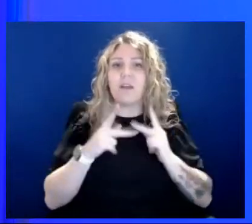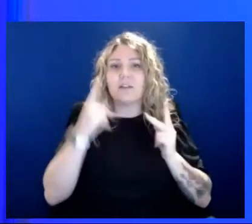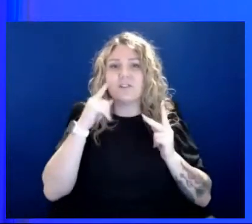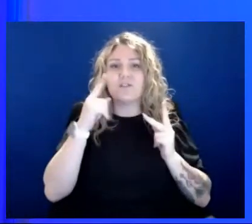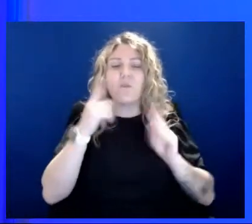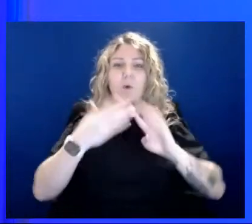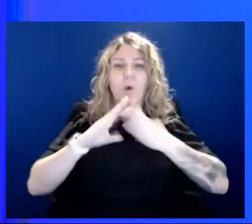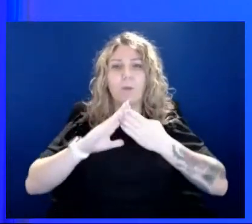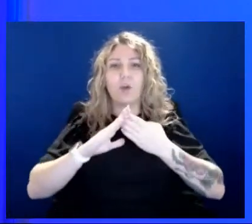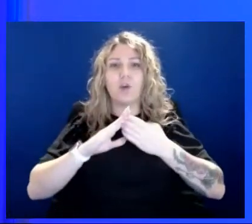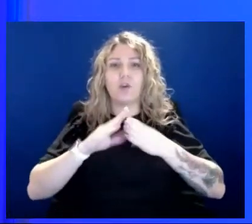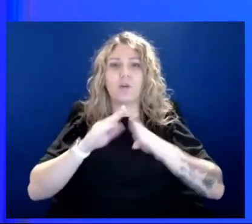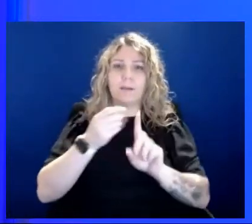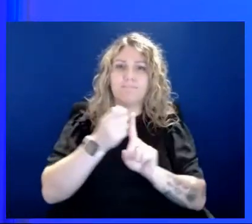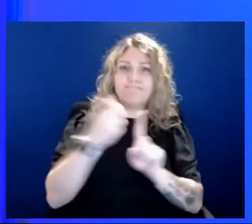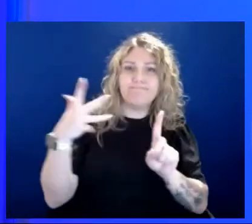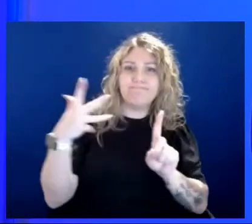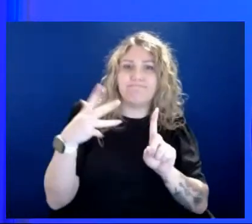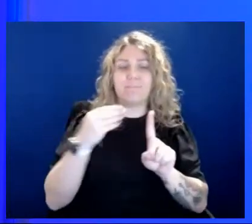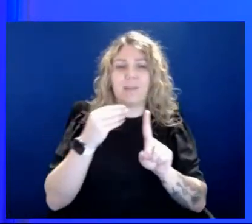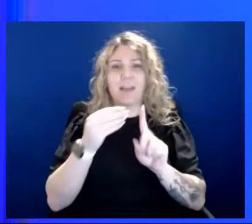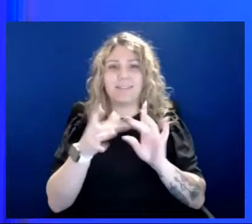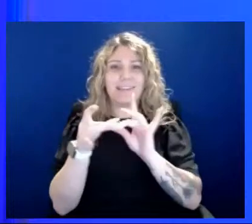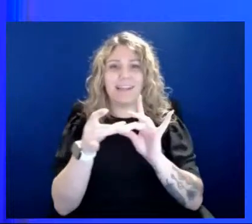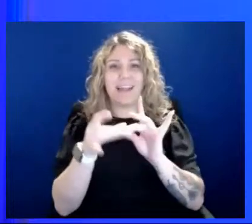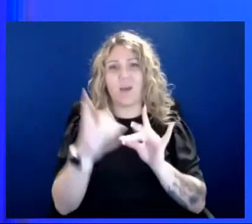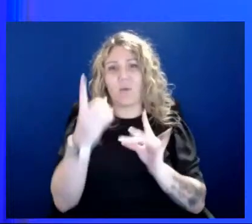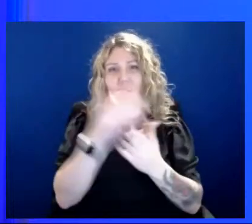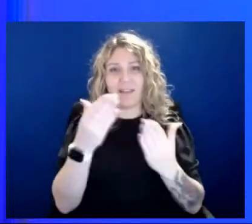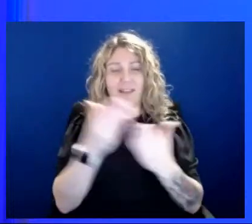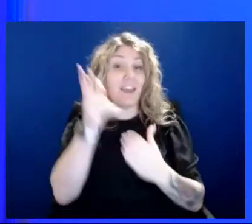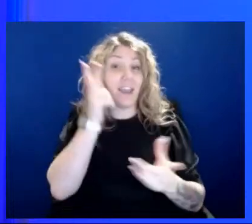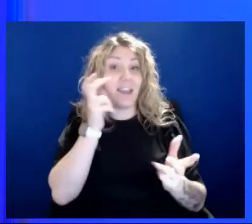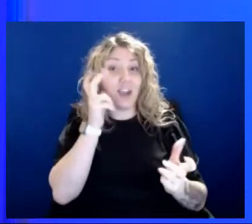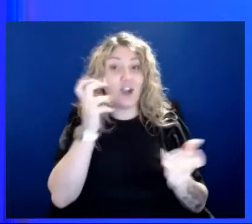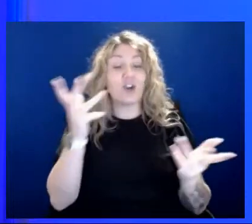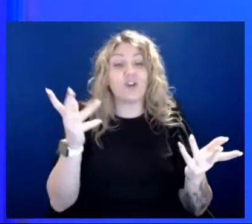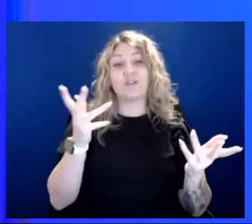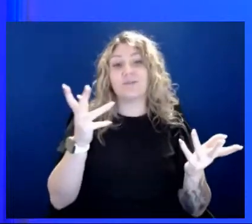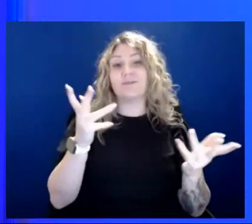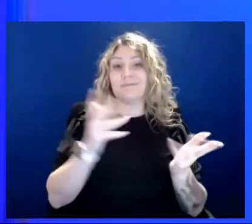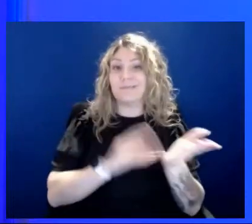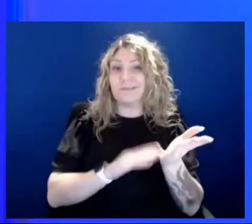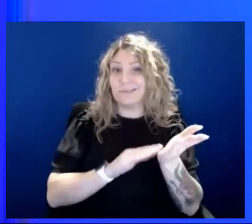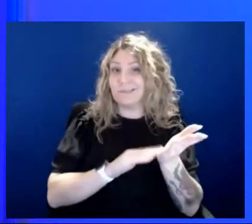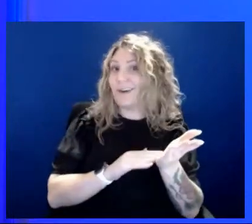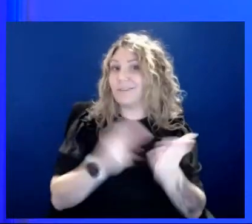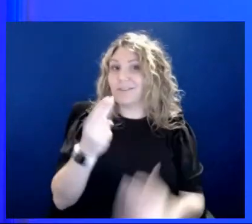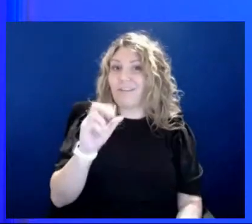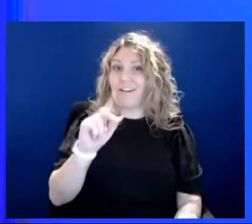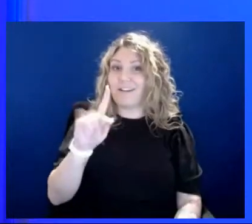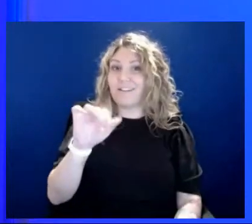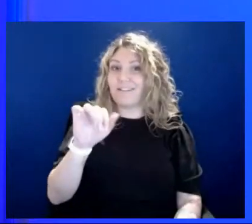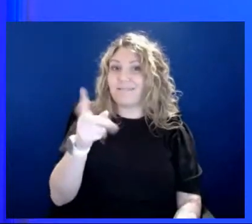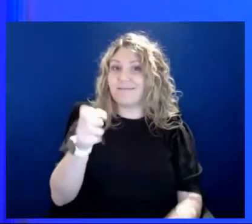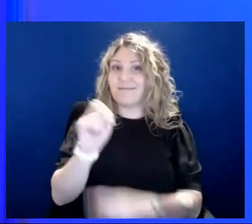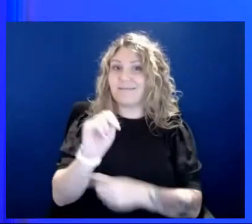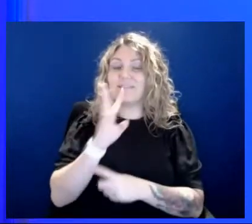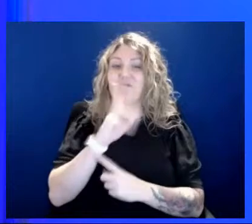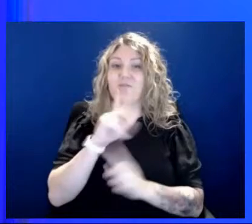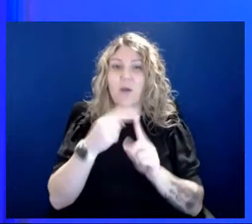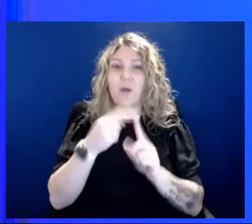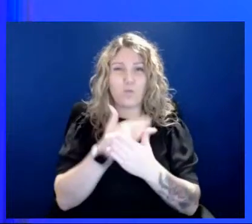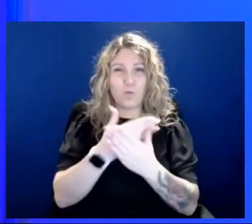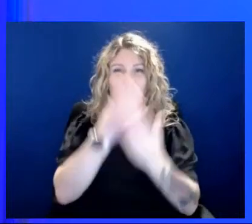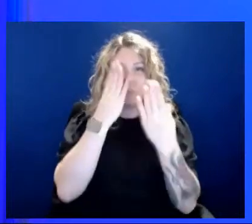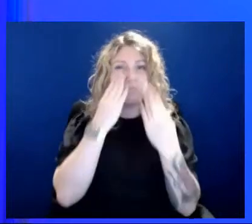connect. In fact, one thing we're hearing, and Dr. Hawkinson talks a lot about new data that has come out. Adolescents